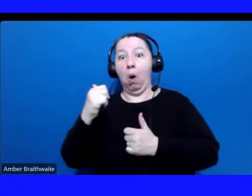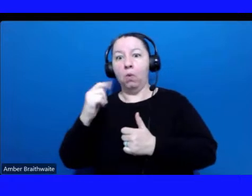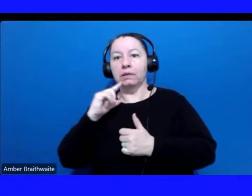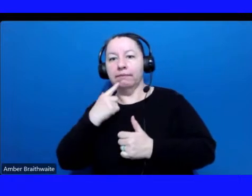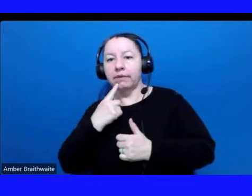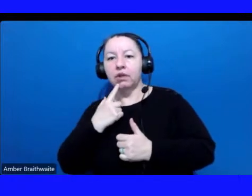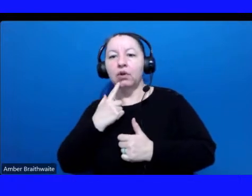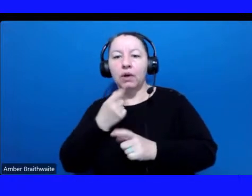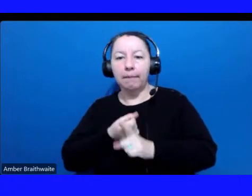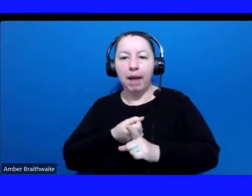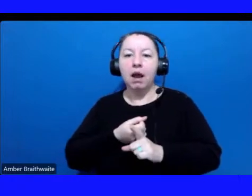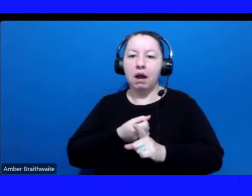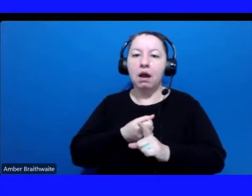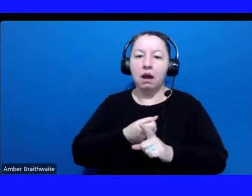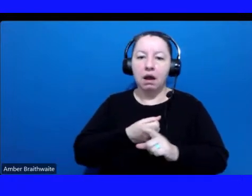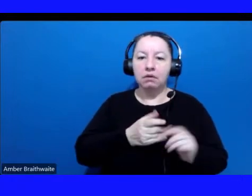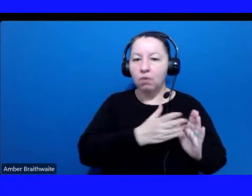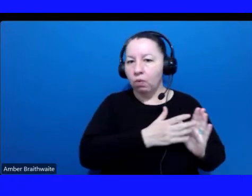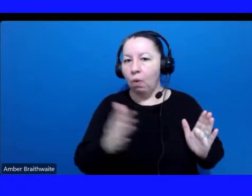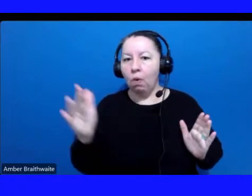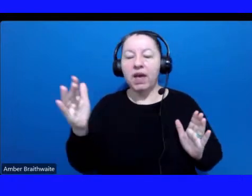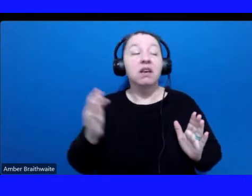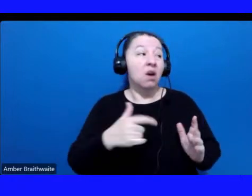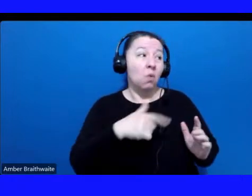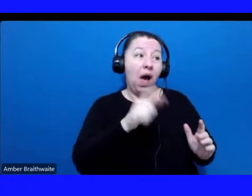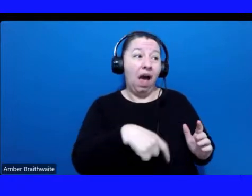mind-boggling. Thank you.